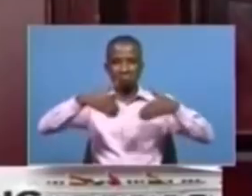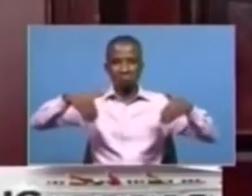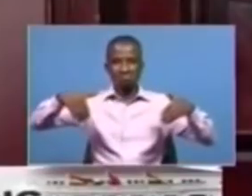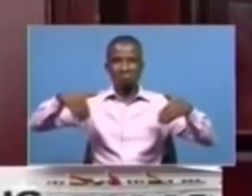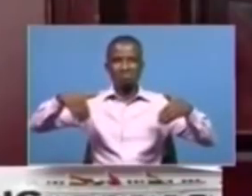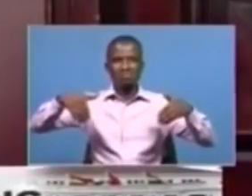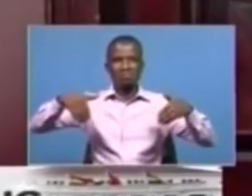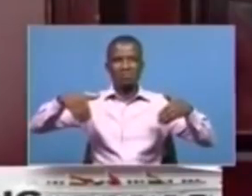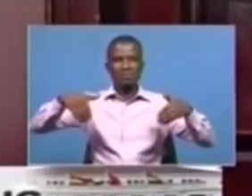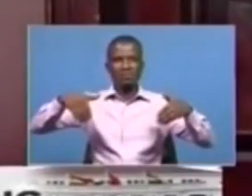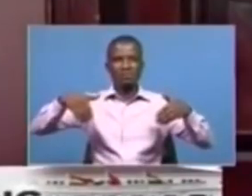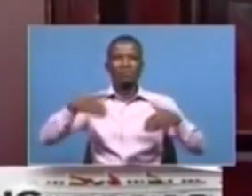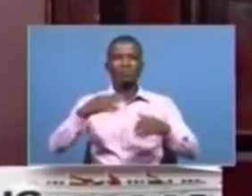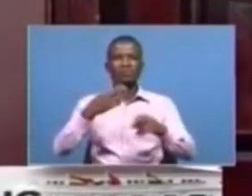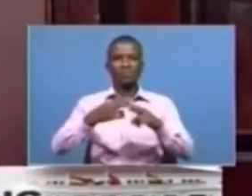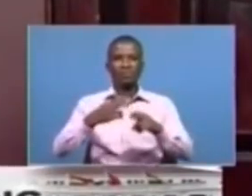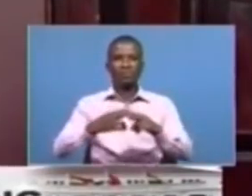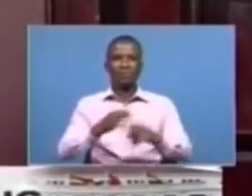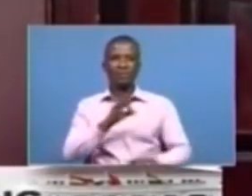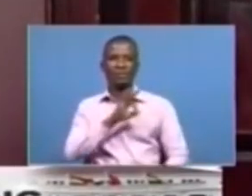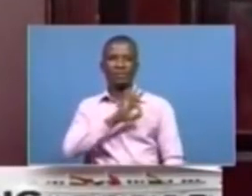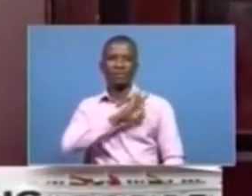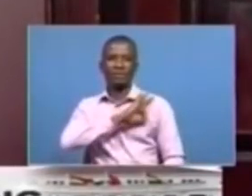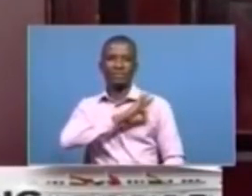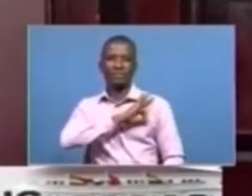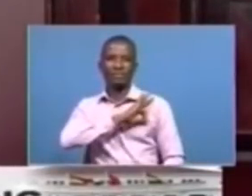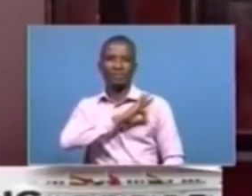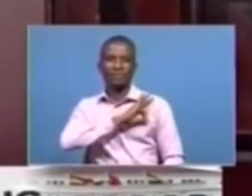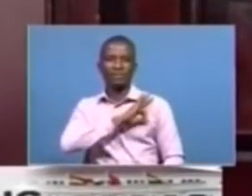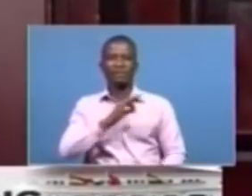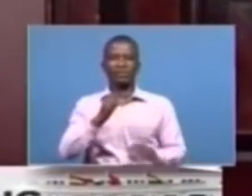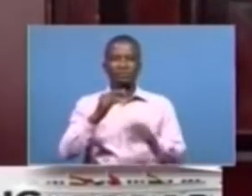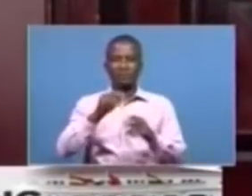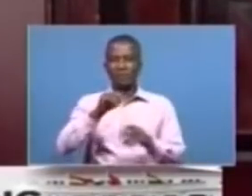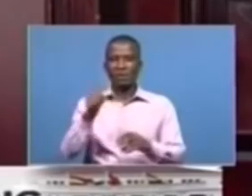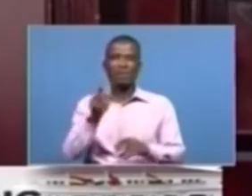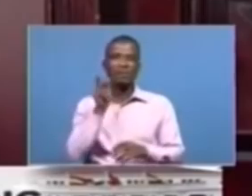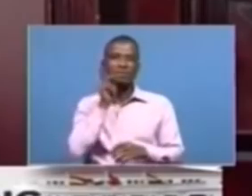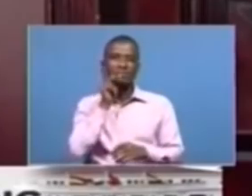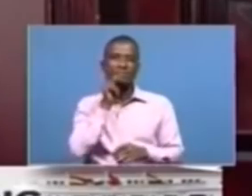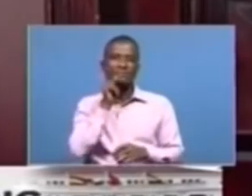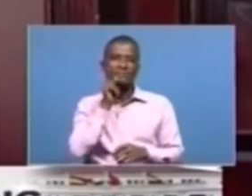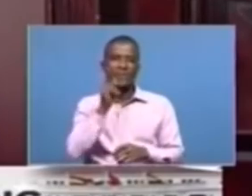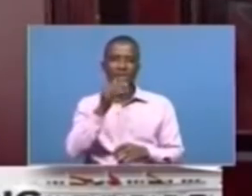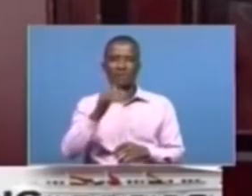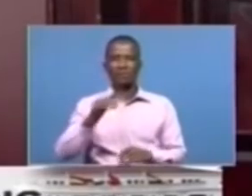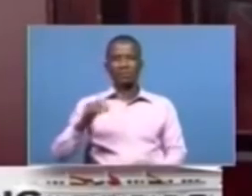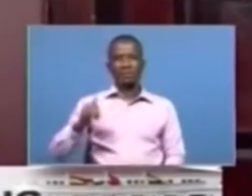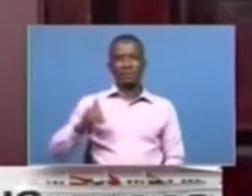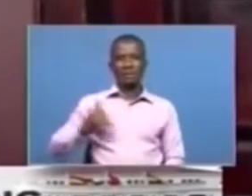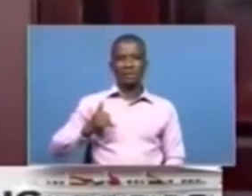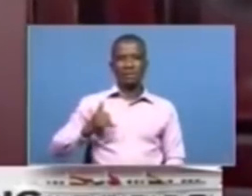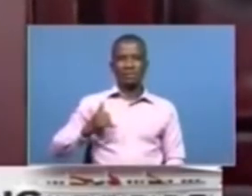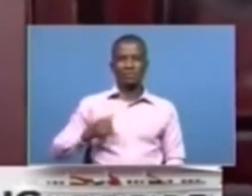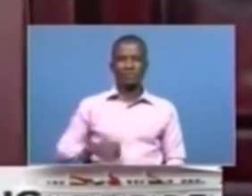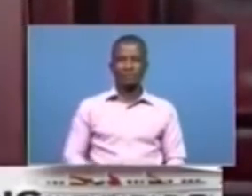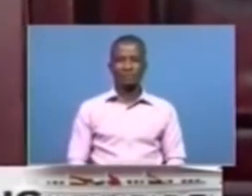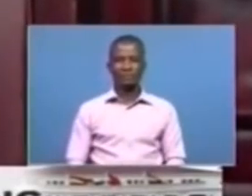friends, Frank Davis, Kweku Esifi, and Yao Pong.